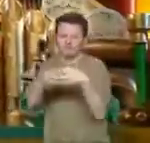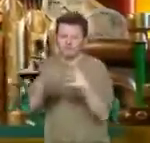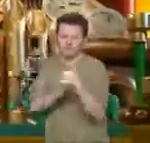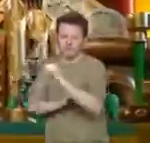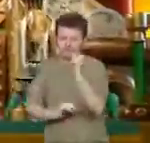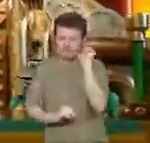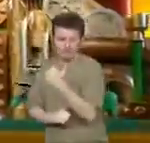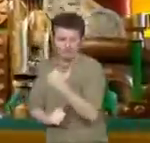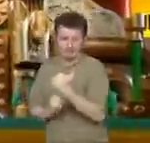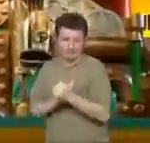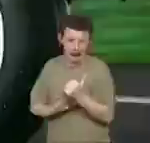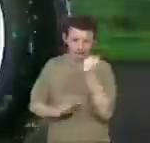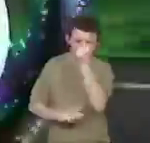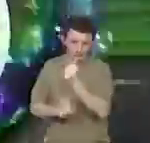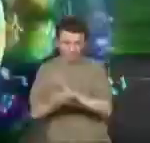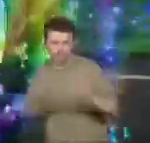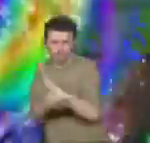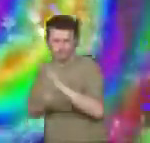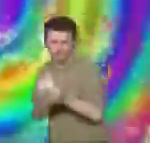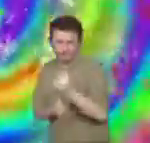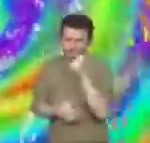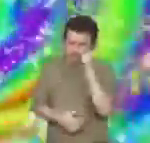tiddly-peeps, they're smart, they're fun, they